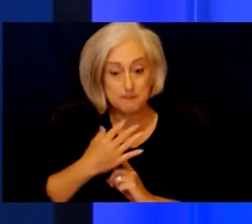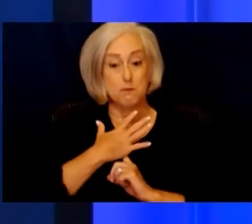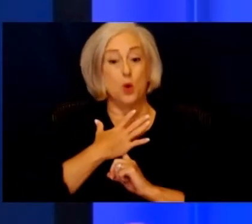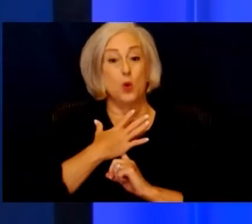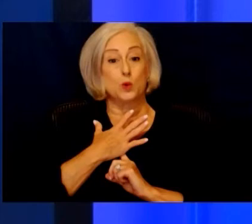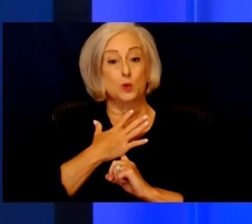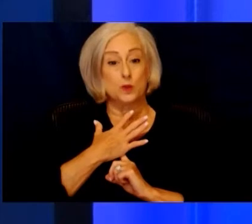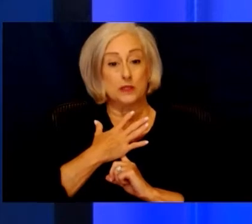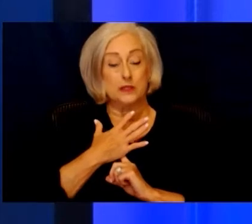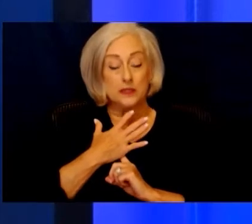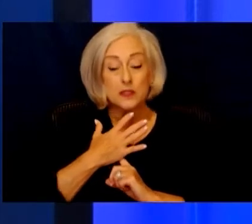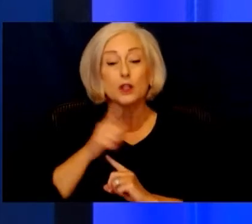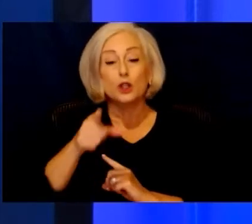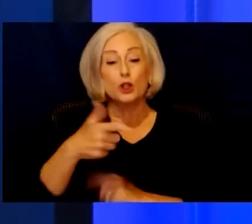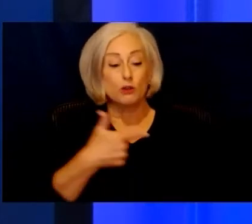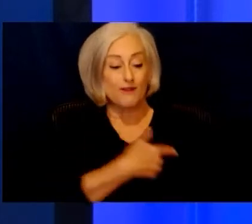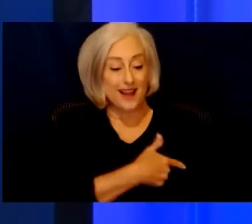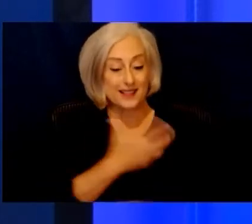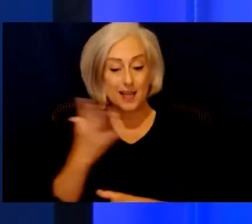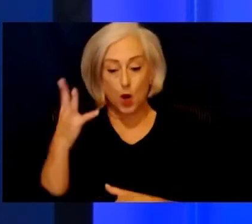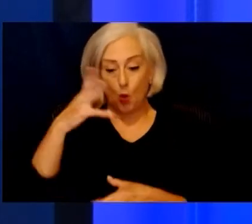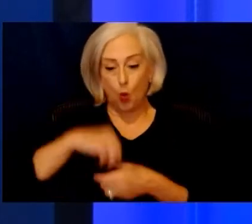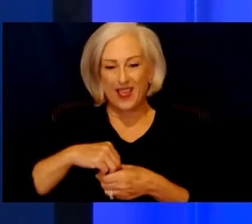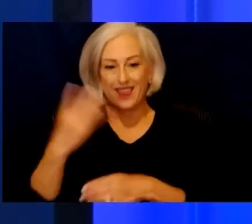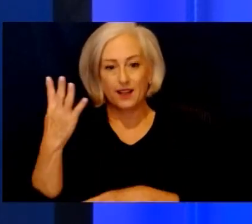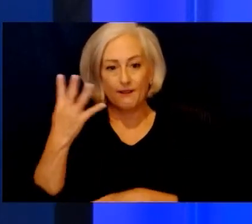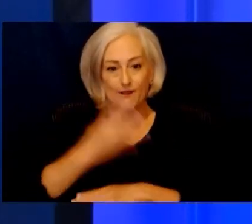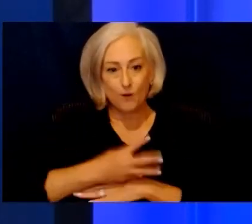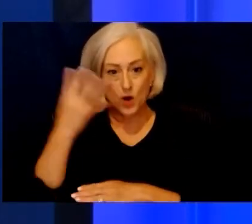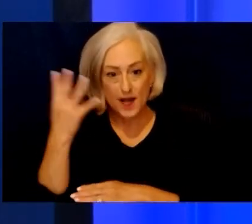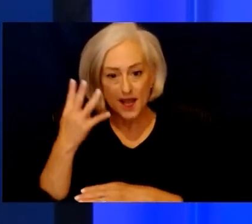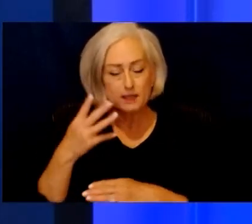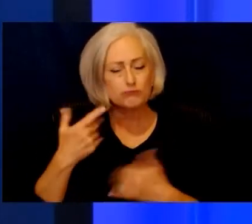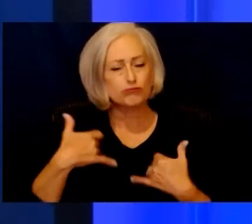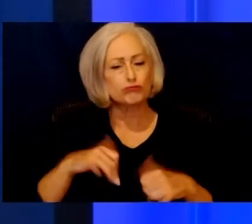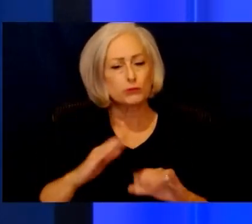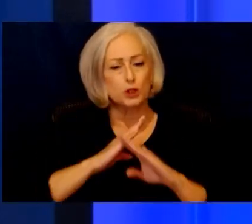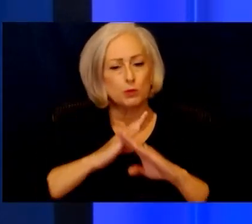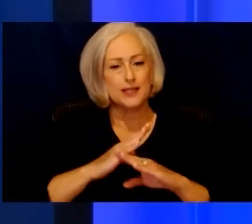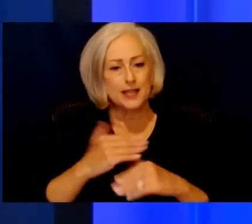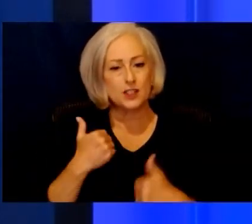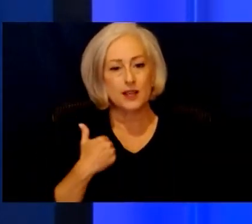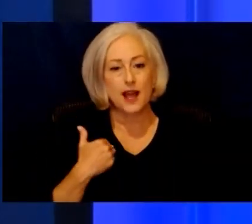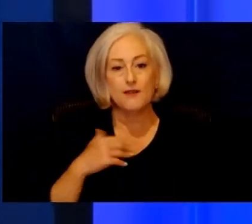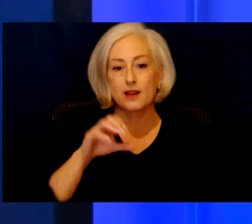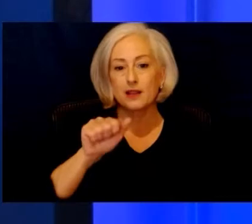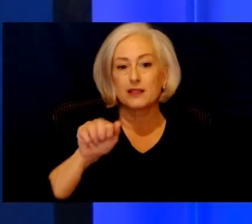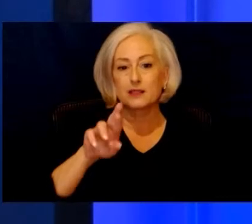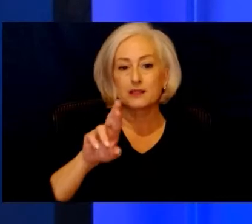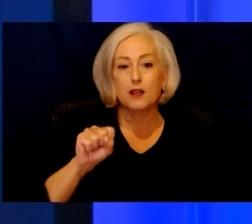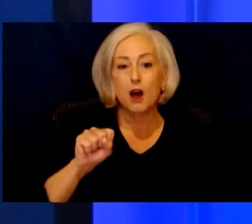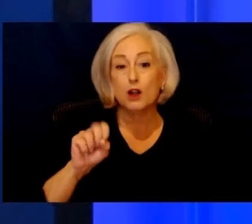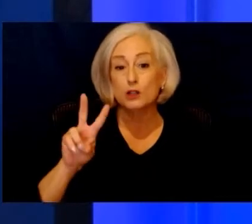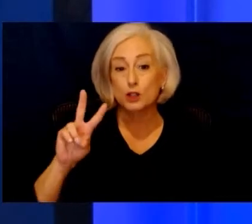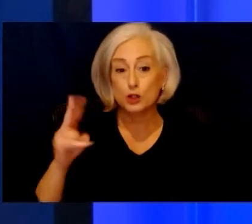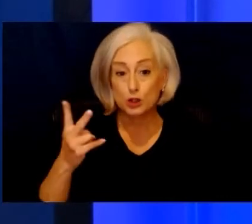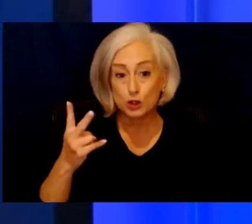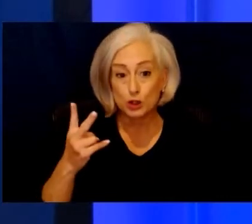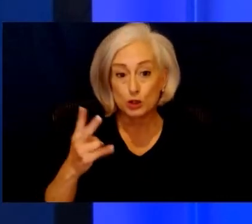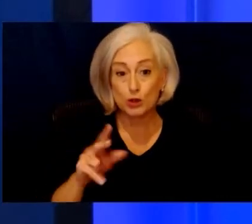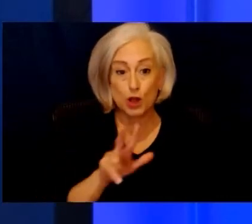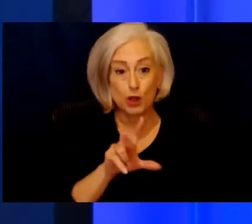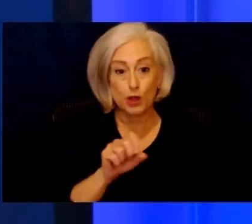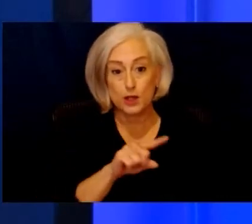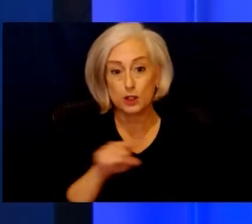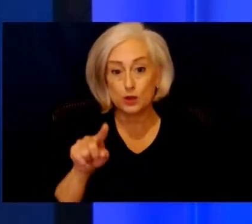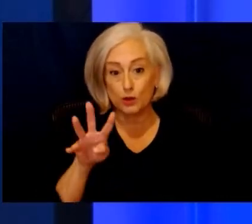protected. Also remember, for SARS-CoV-2 or COVID-19, there were probably 30 to 40% of people who were not having symptoms,